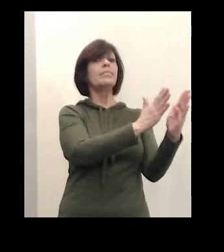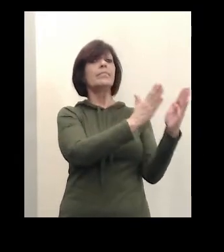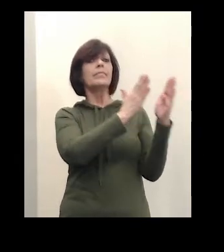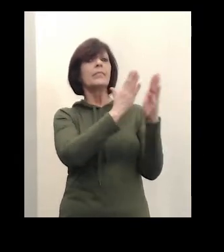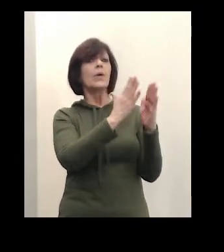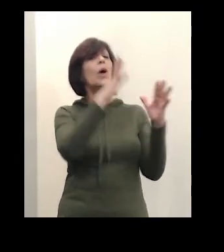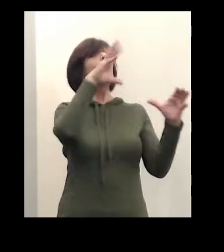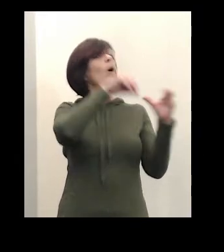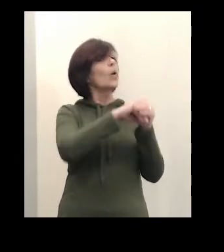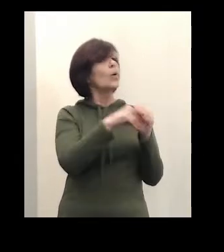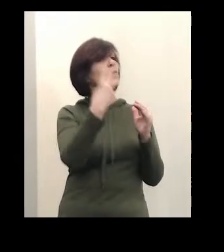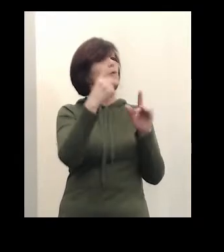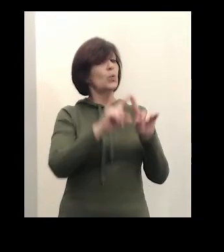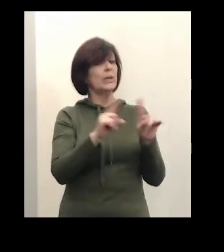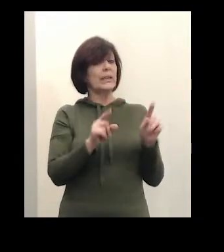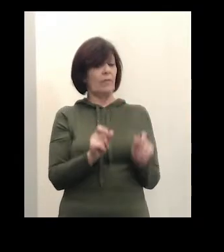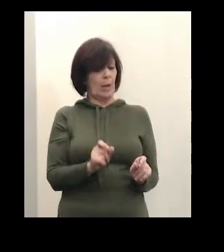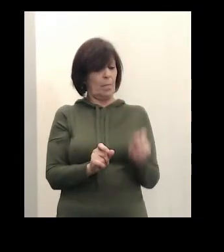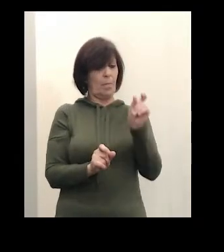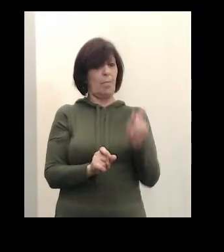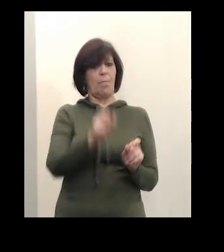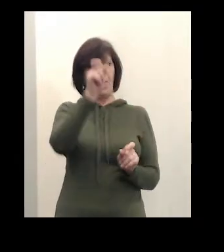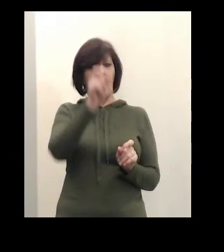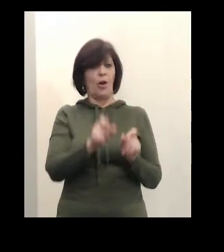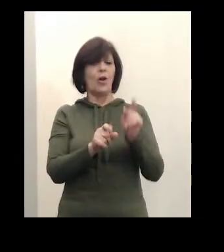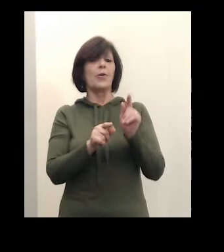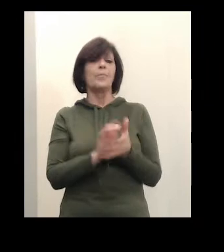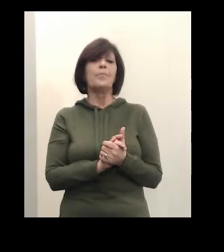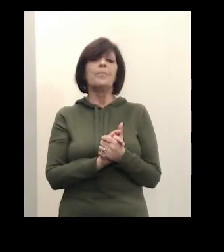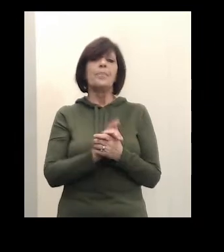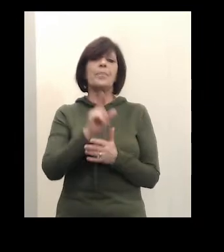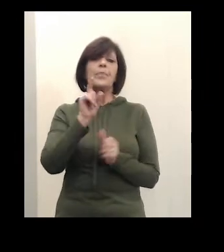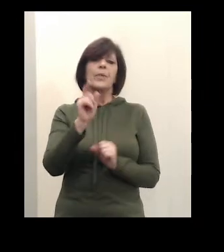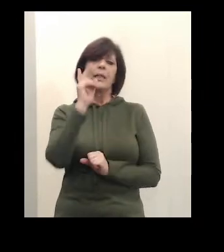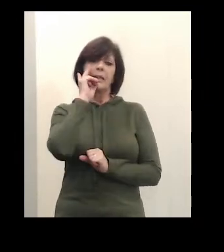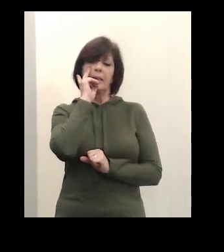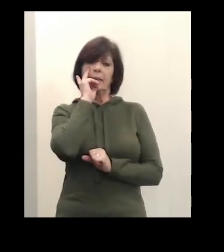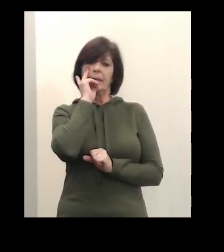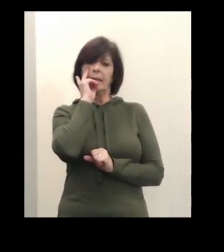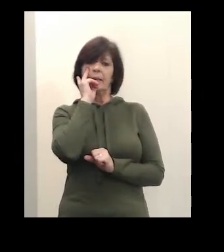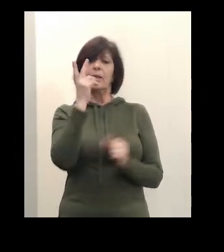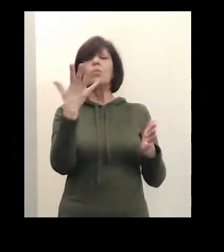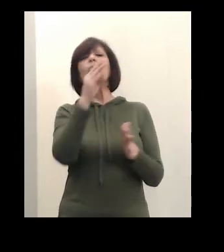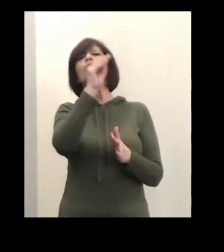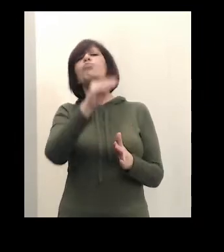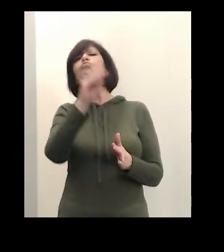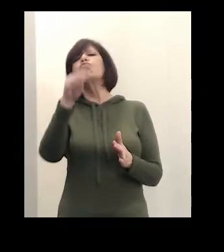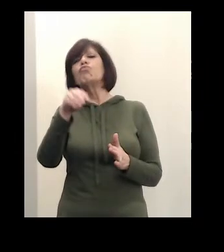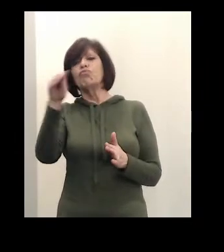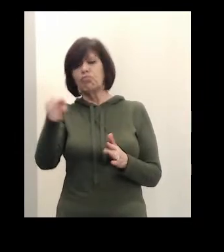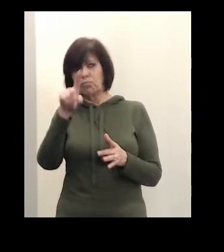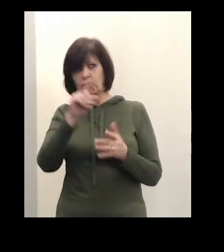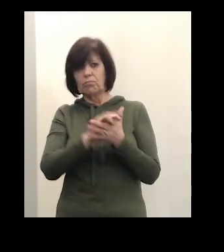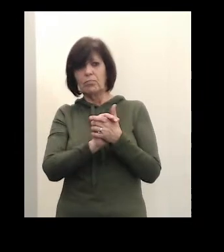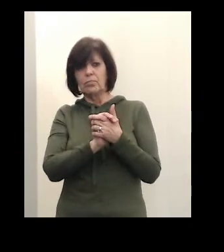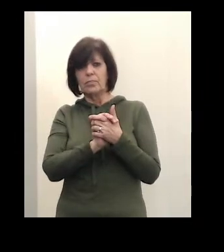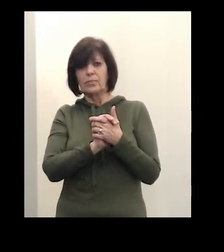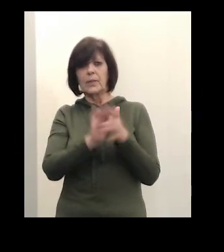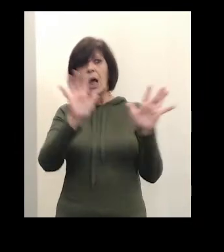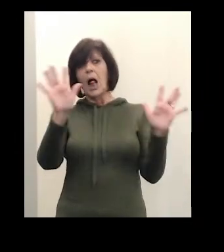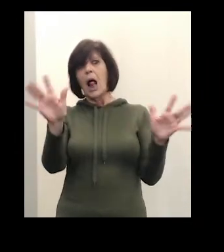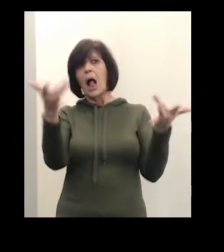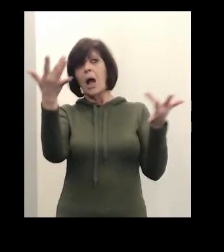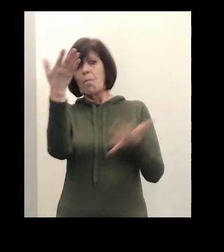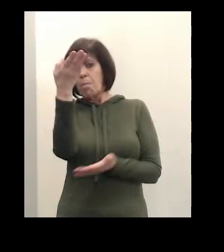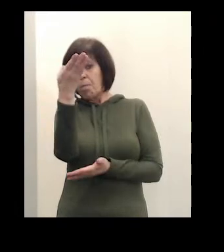different bars, which are in the same stacked number, so you can see what percentage they make up. The light blue bar are